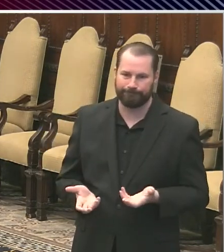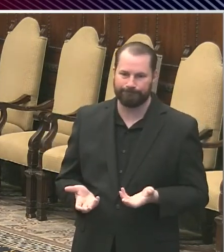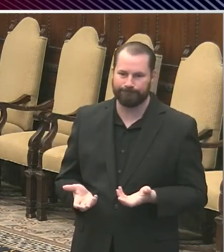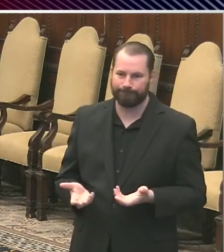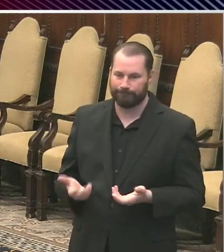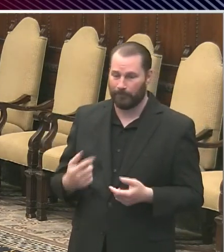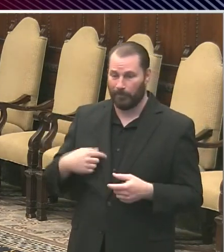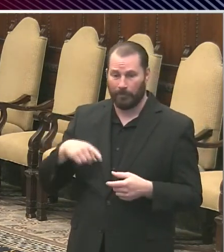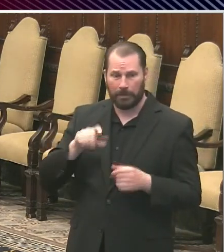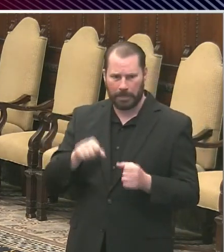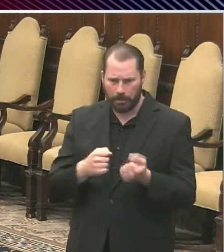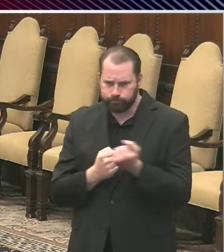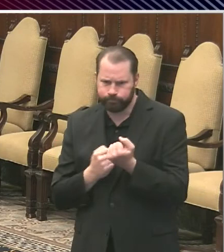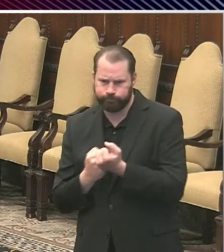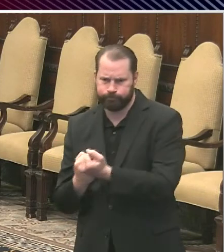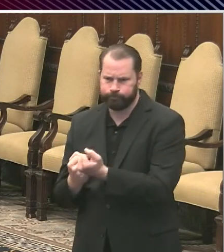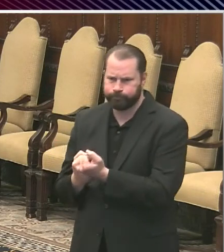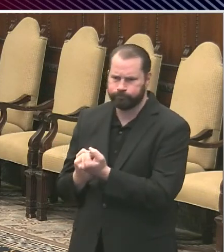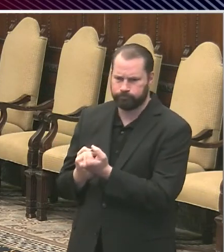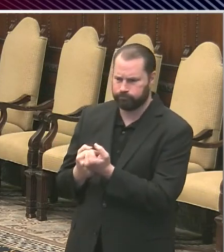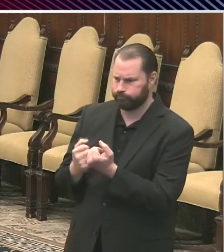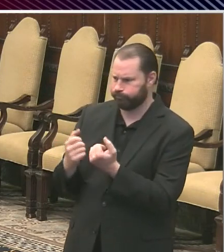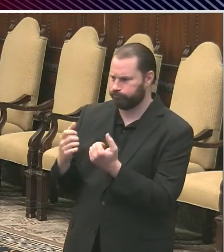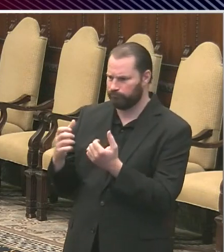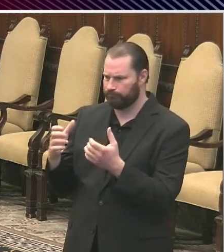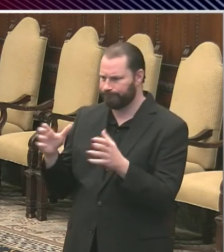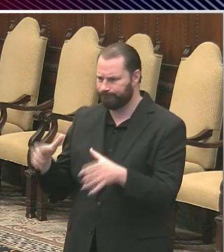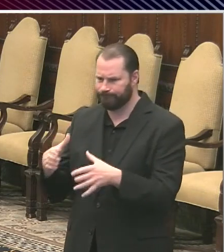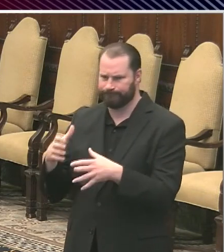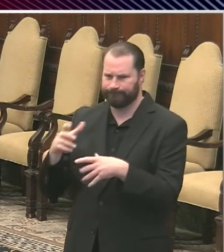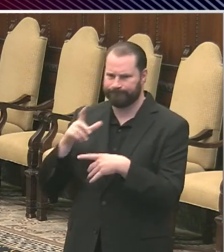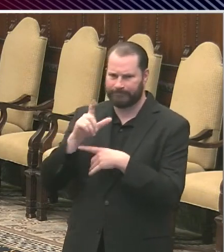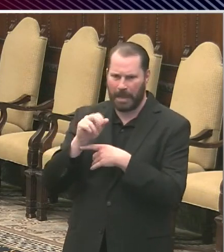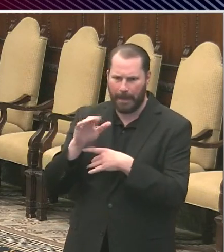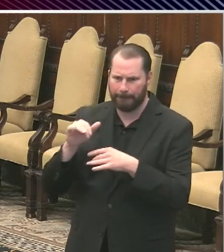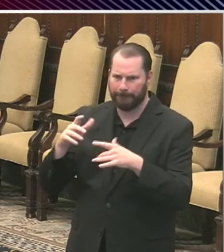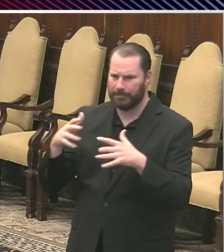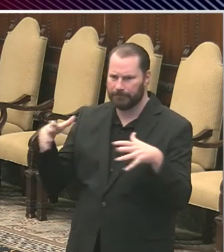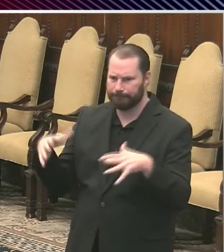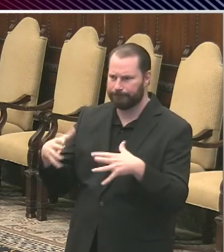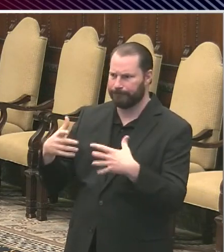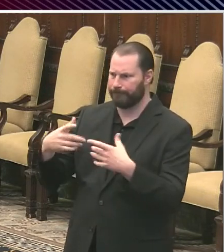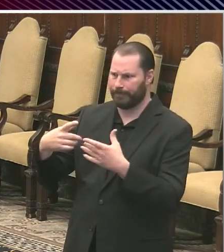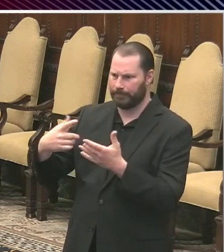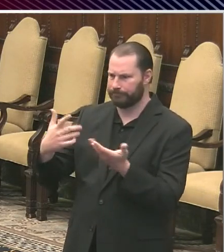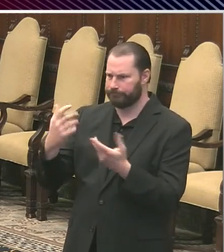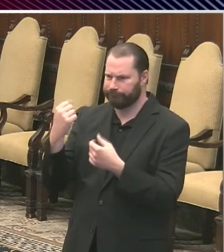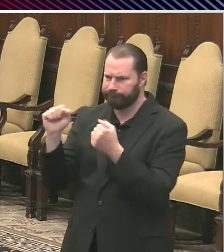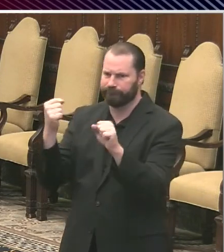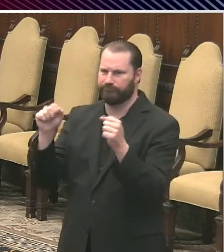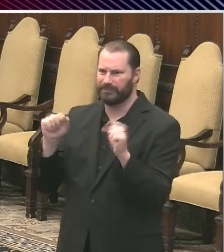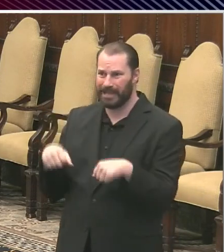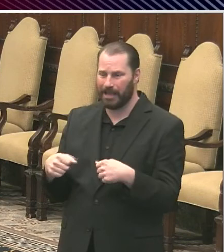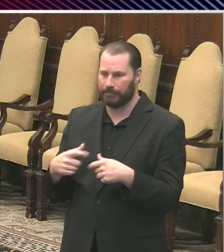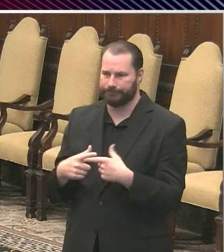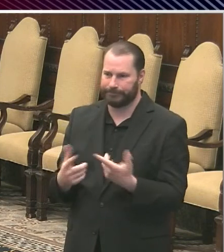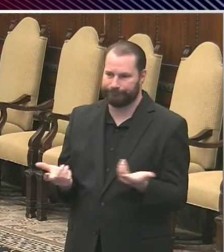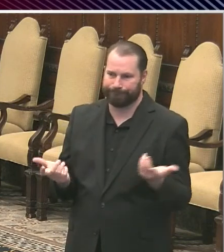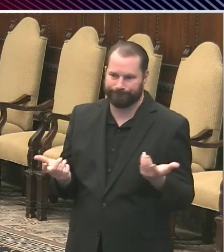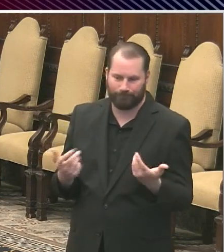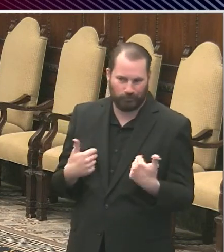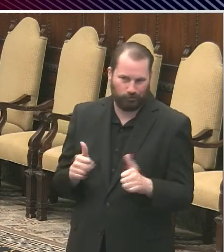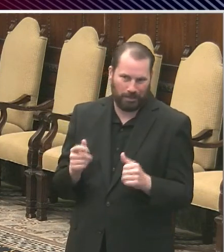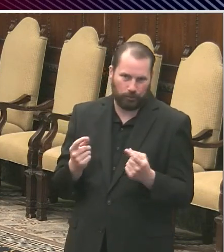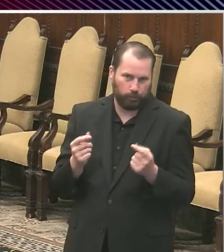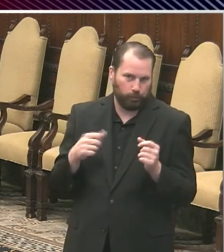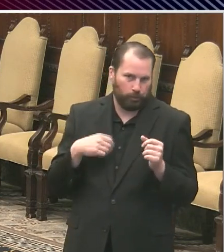lobby for this unfairness to be corrected. Pienso que eso es algo terrible y debiera revertirse porque cualquier persona que